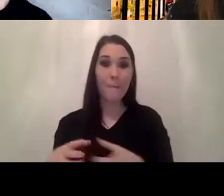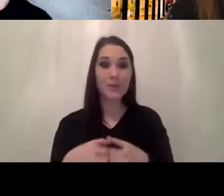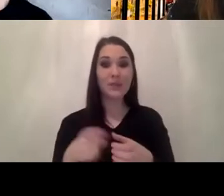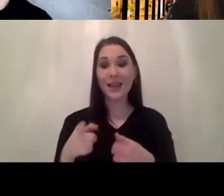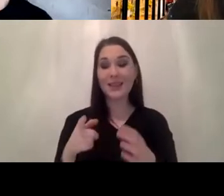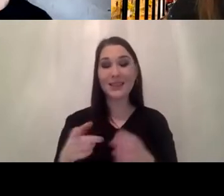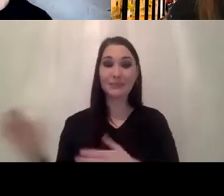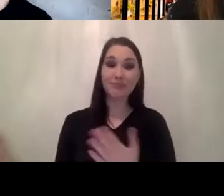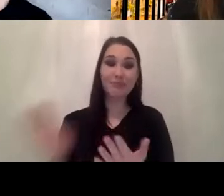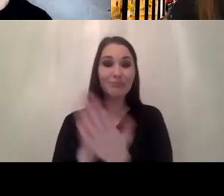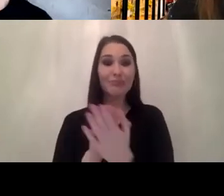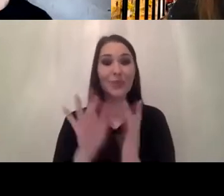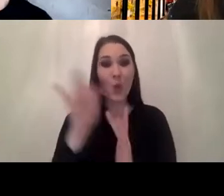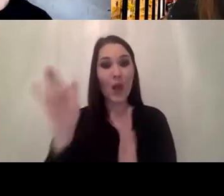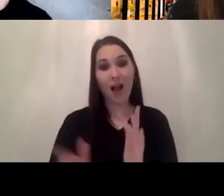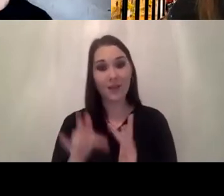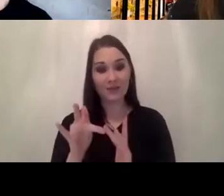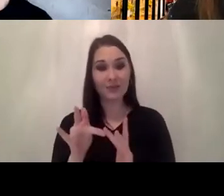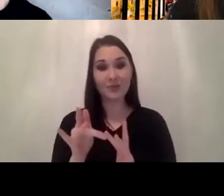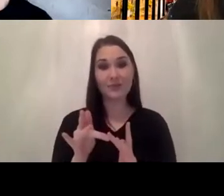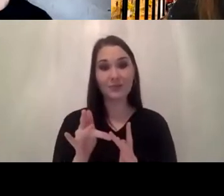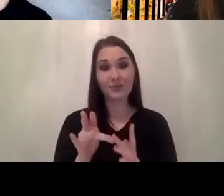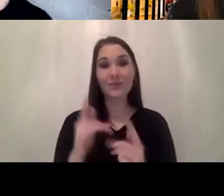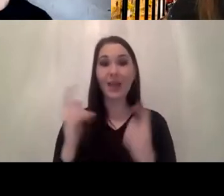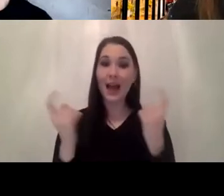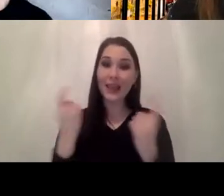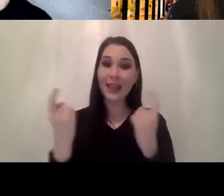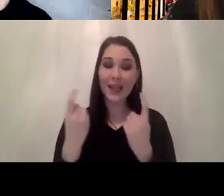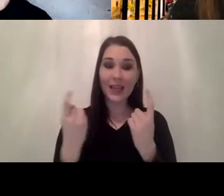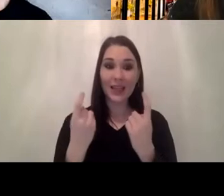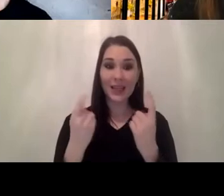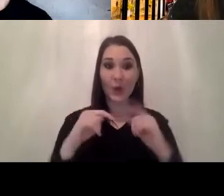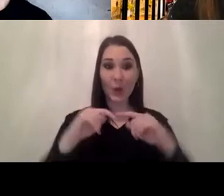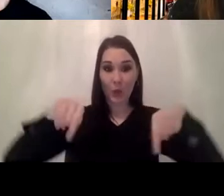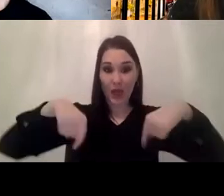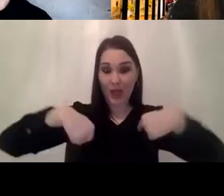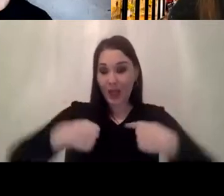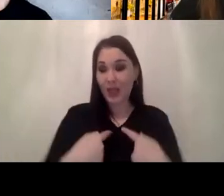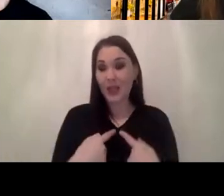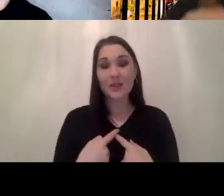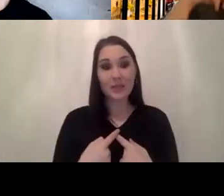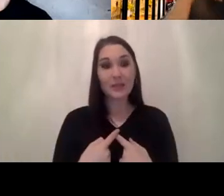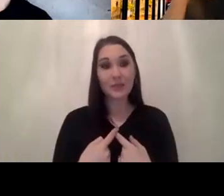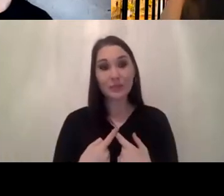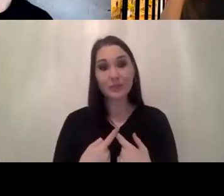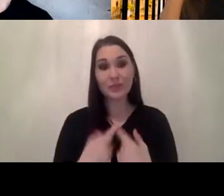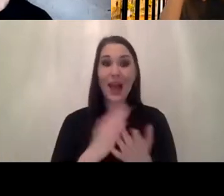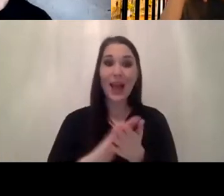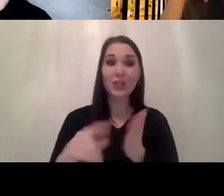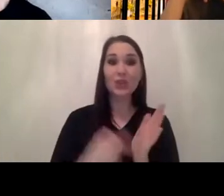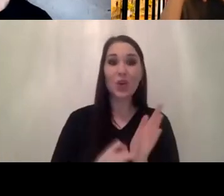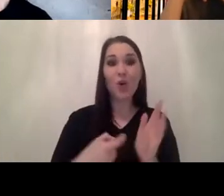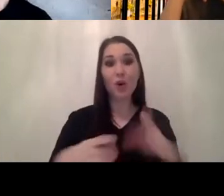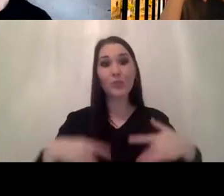online. So yeah, I think like we've been kind of from a kind of a HR